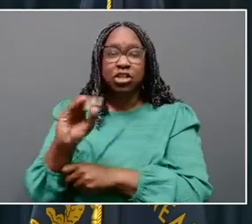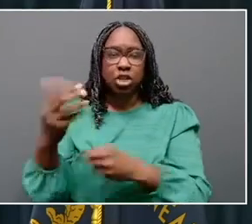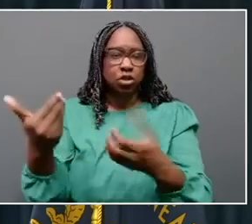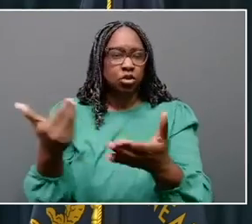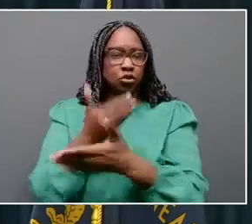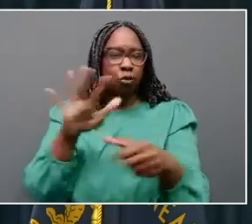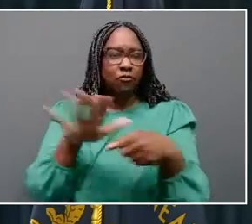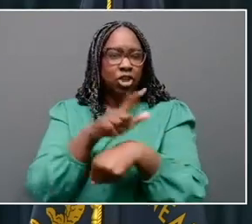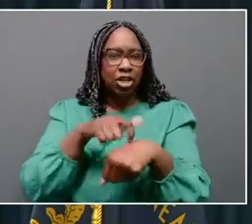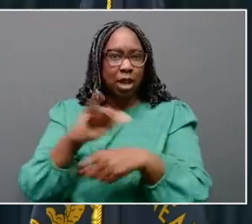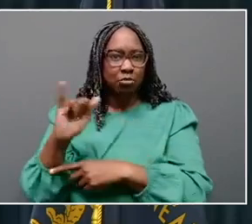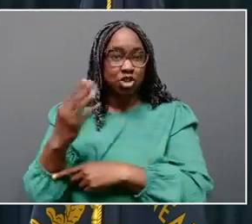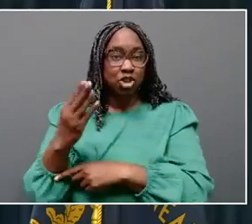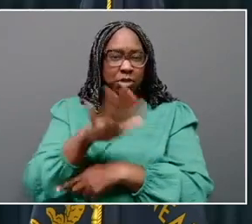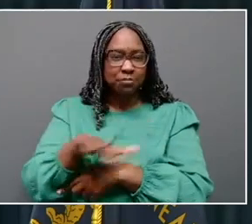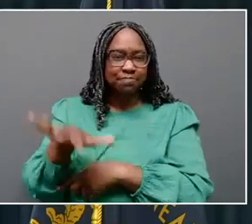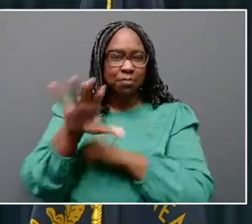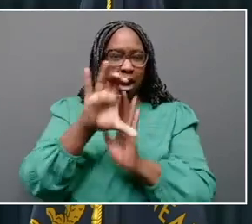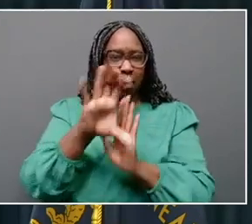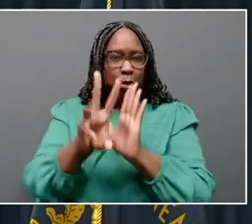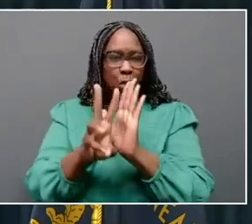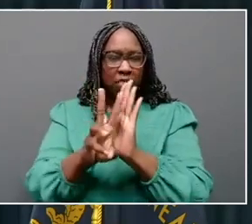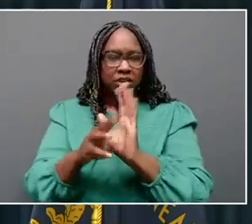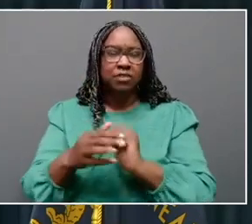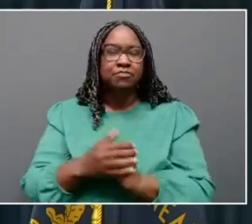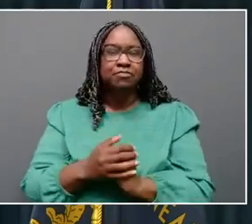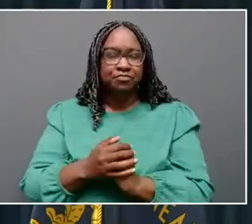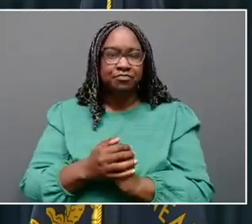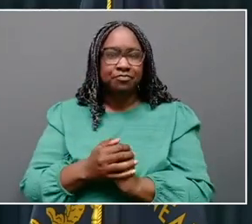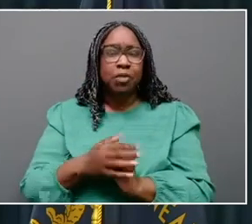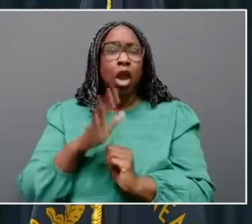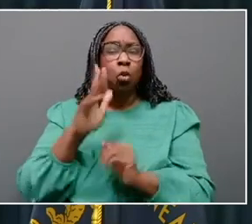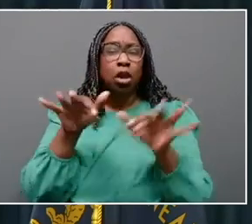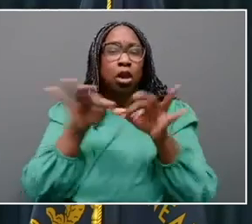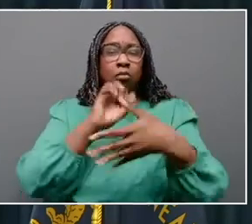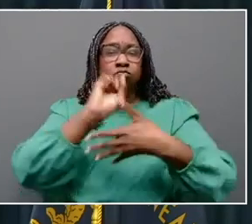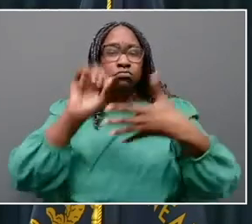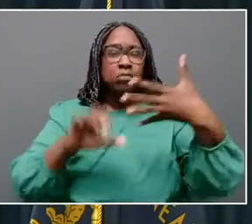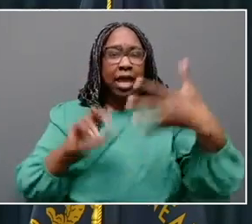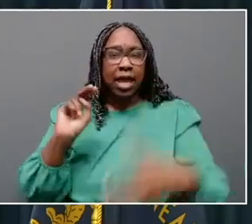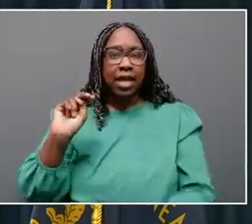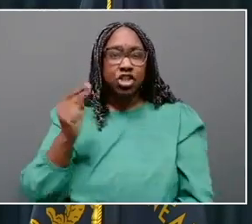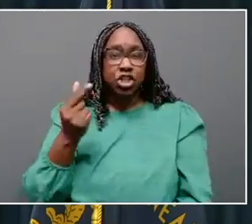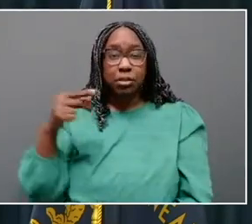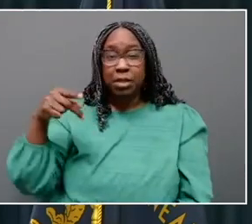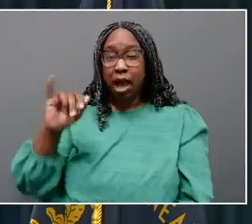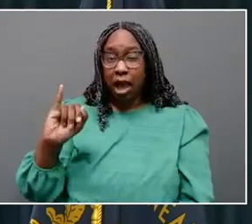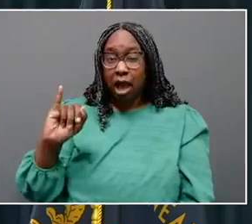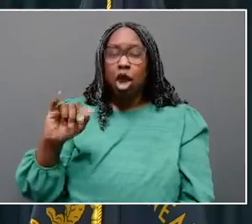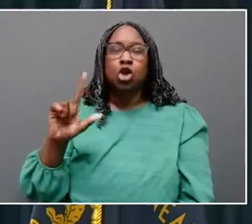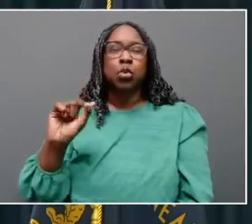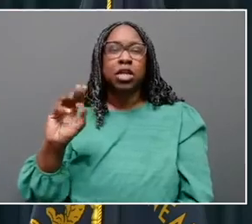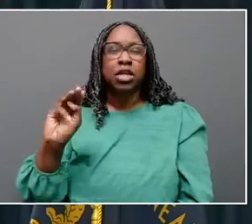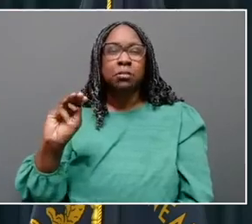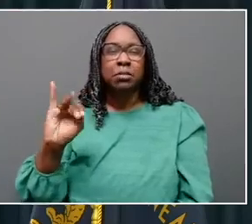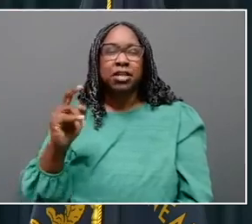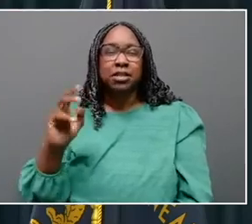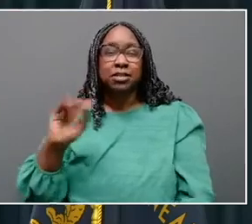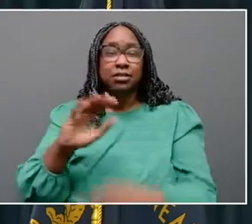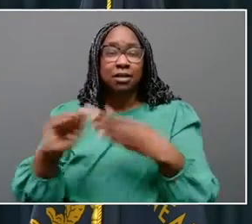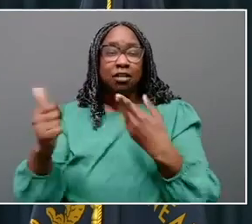Commonwealth. A full rundown includes MGPI, who's making a $20 million investment in Grant